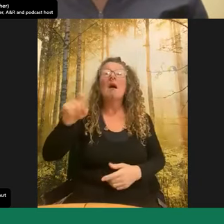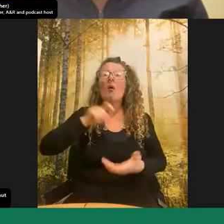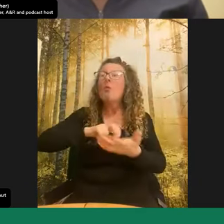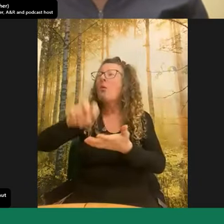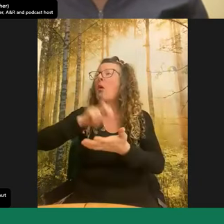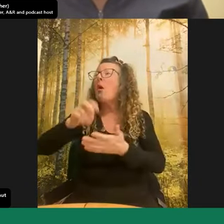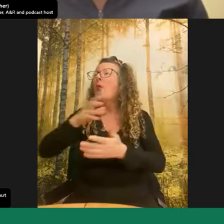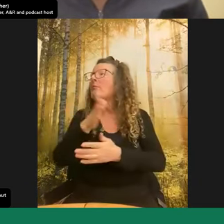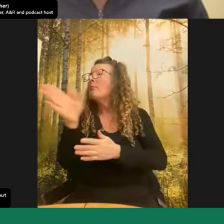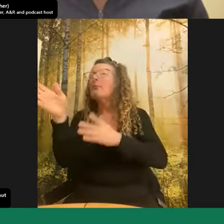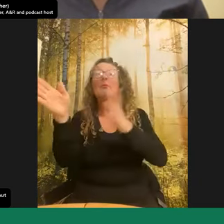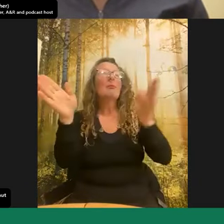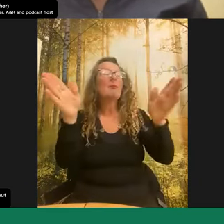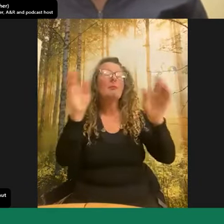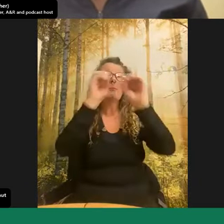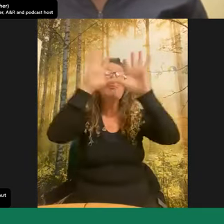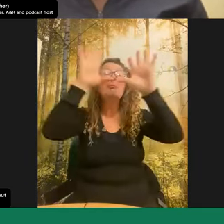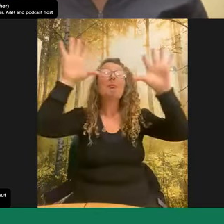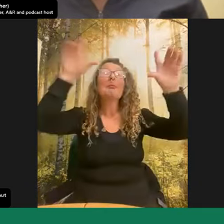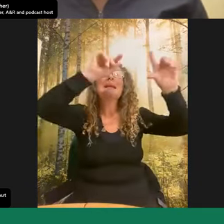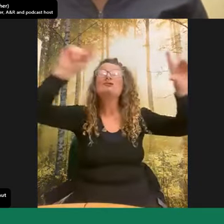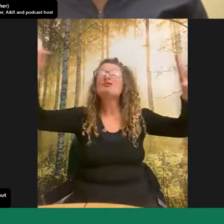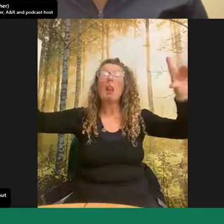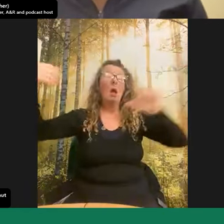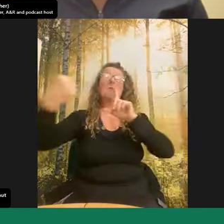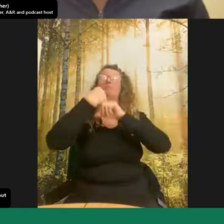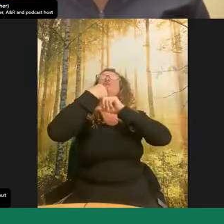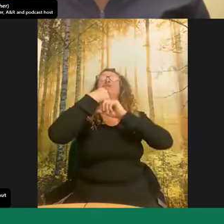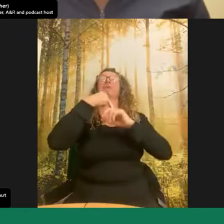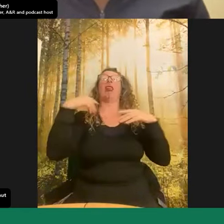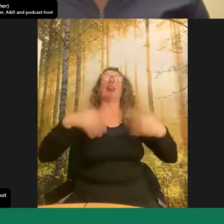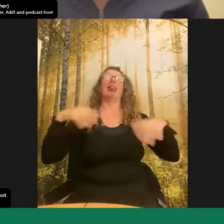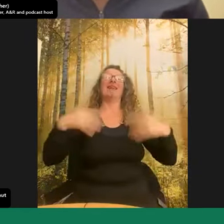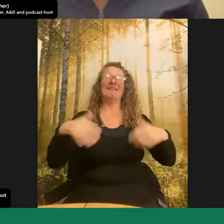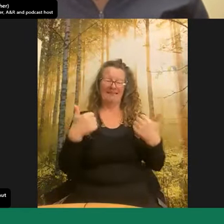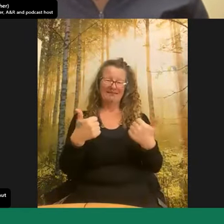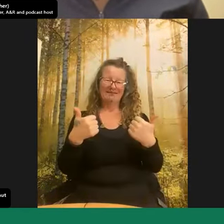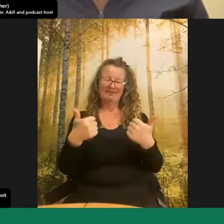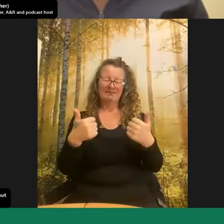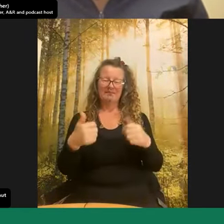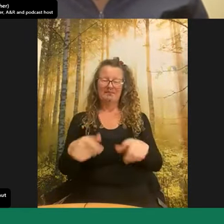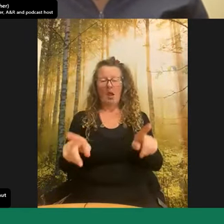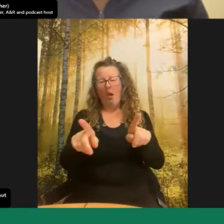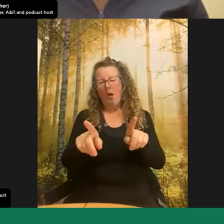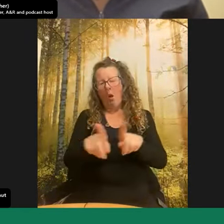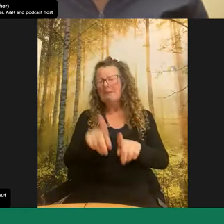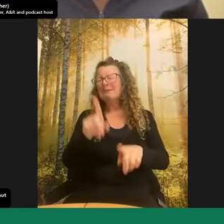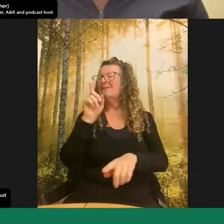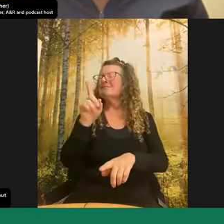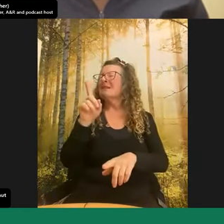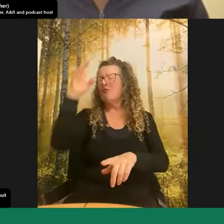the impact of these people. So I think that's amazing. It also reminded me of a